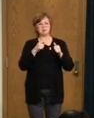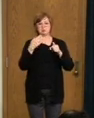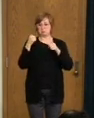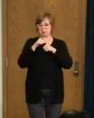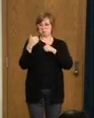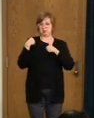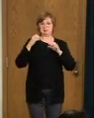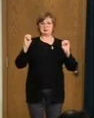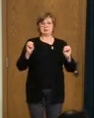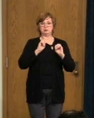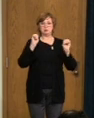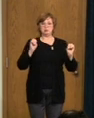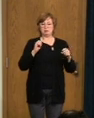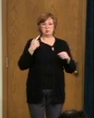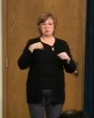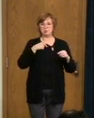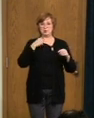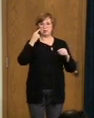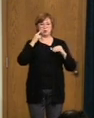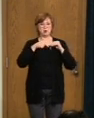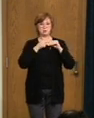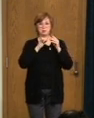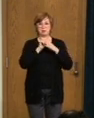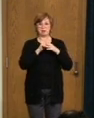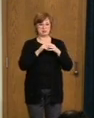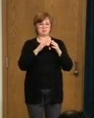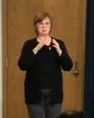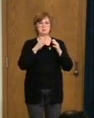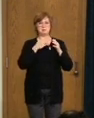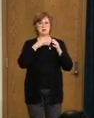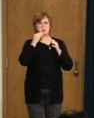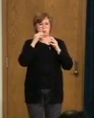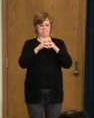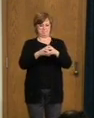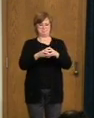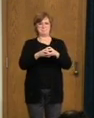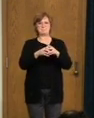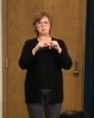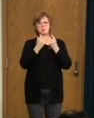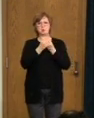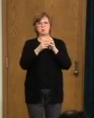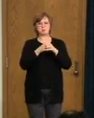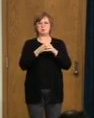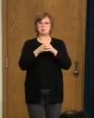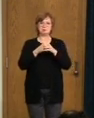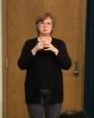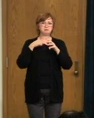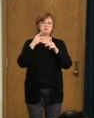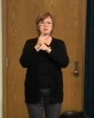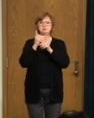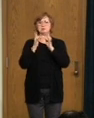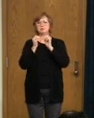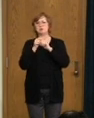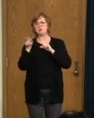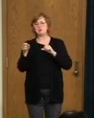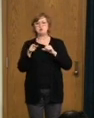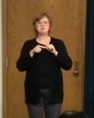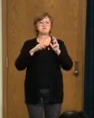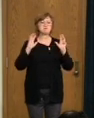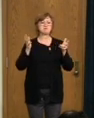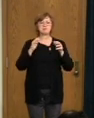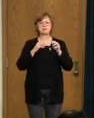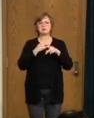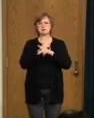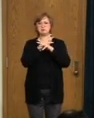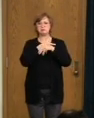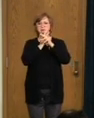Easter. We need to stick to our households for the most part, but remain connected, through other means. It is